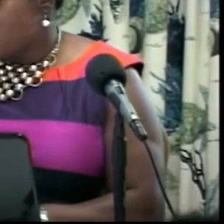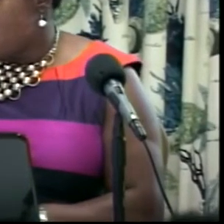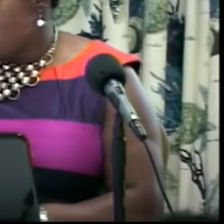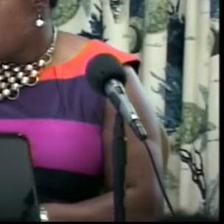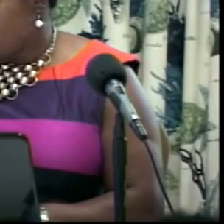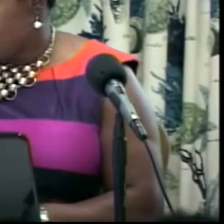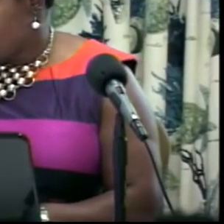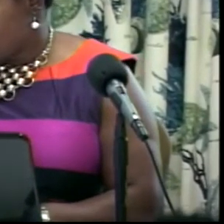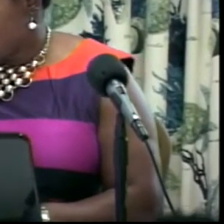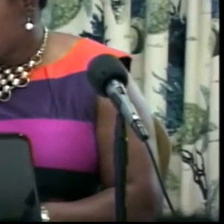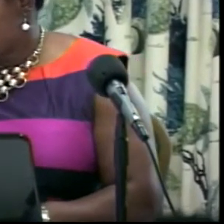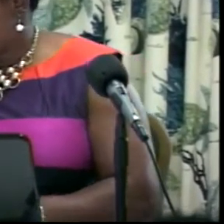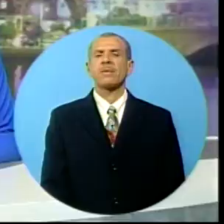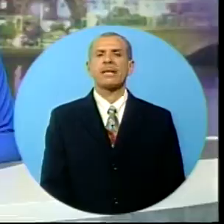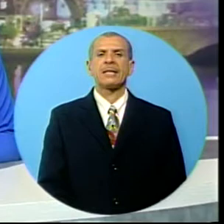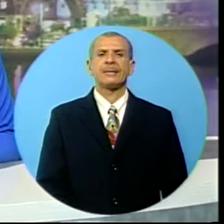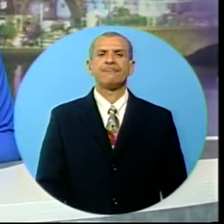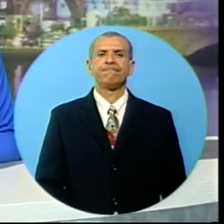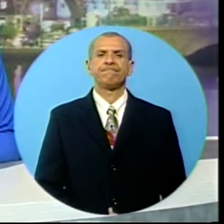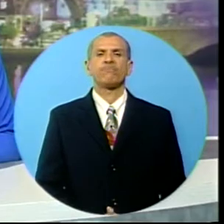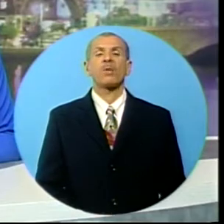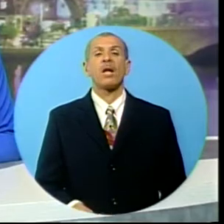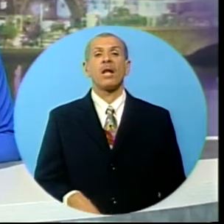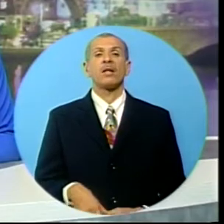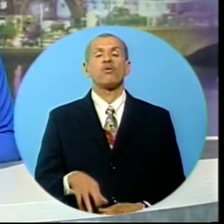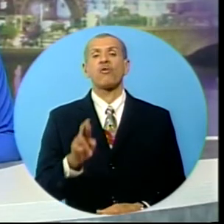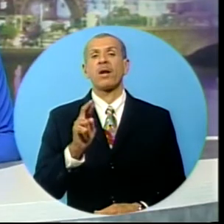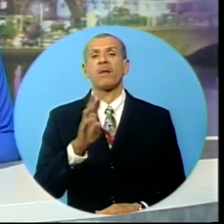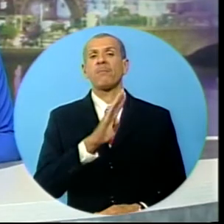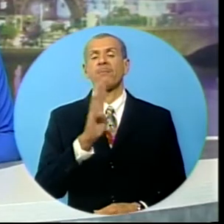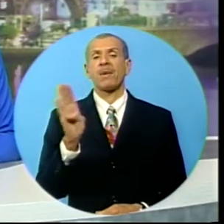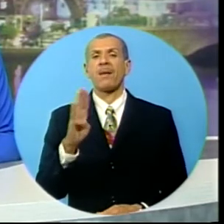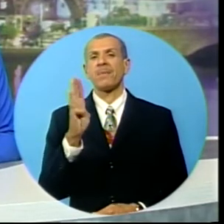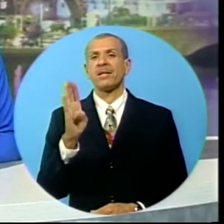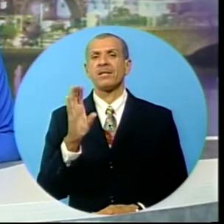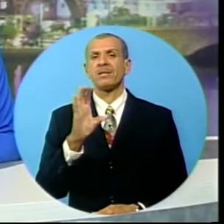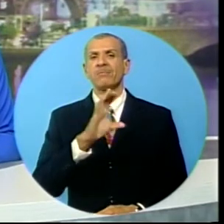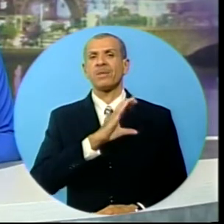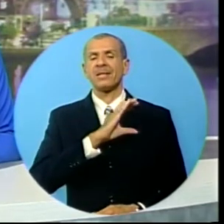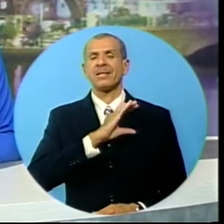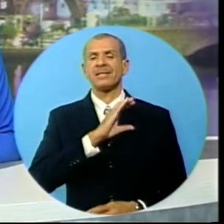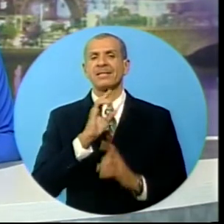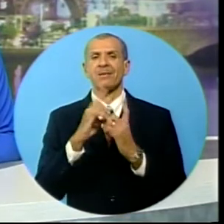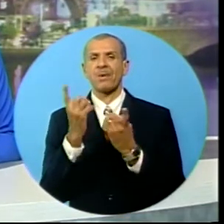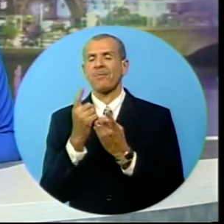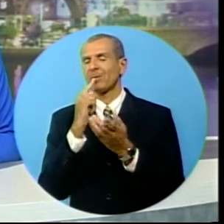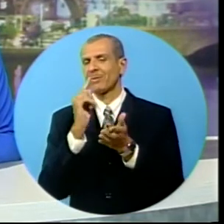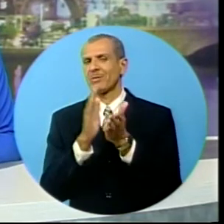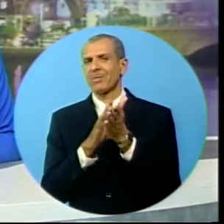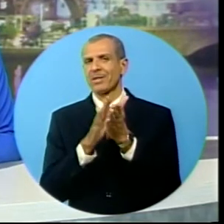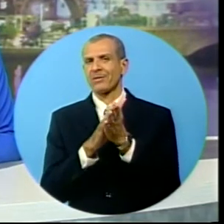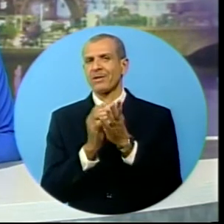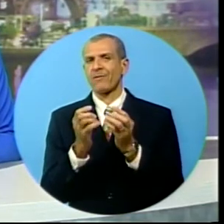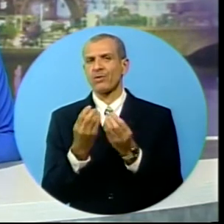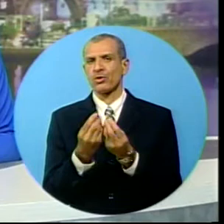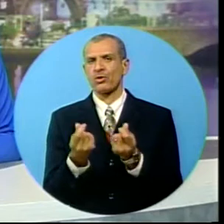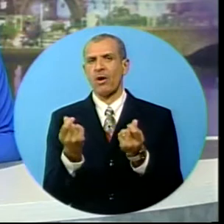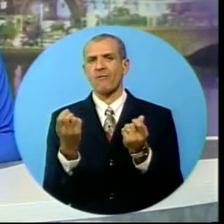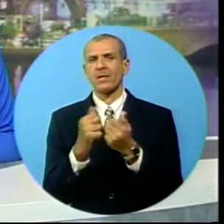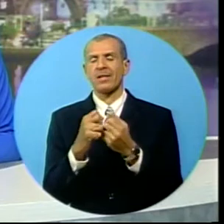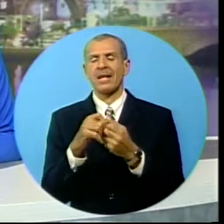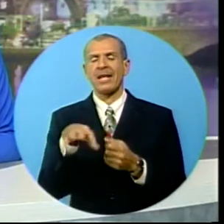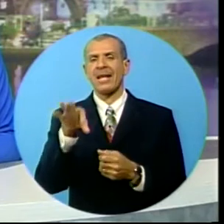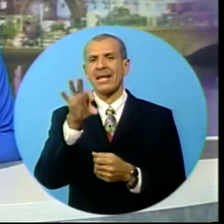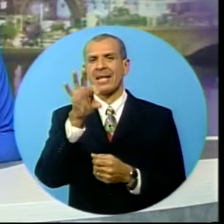method was unknown. And the Royal Barbados Police Force was also praised for its speediness in solving 95% of